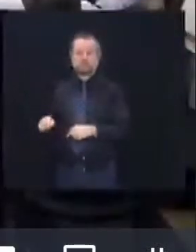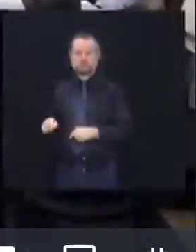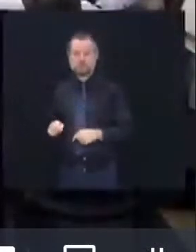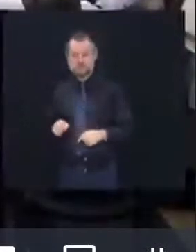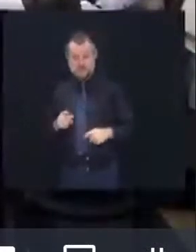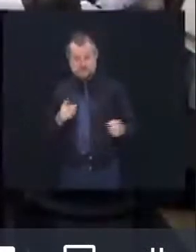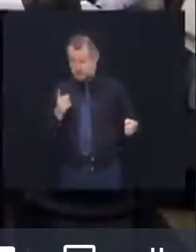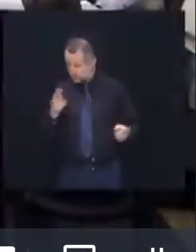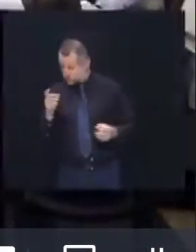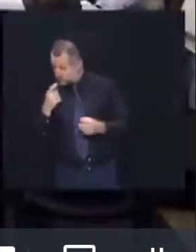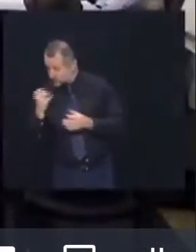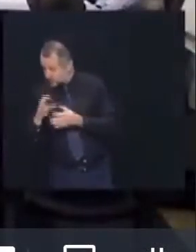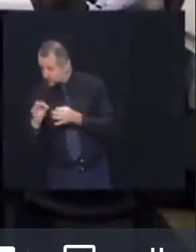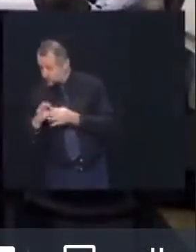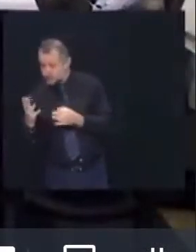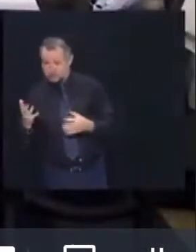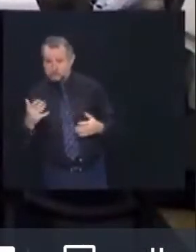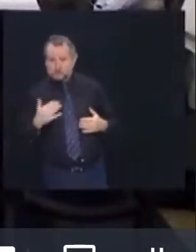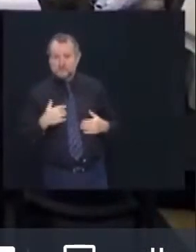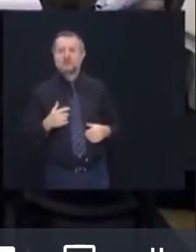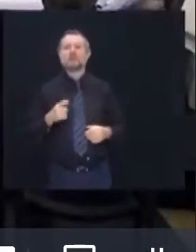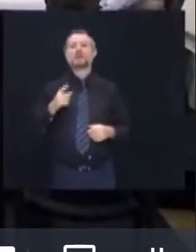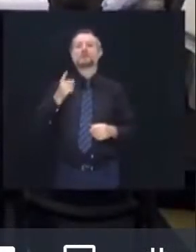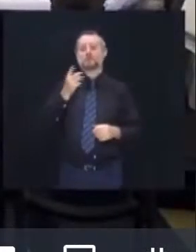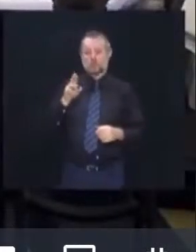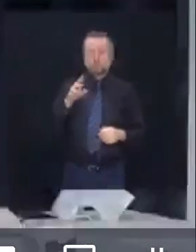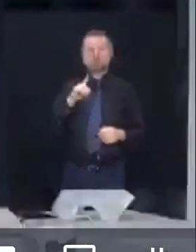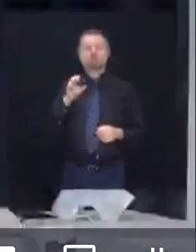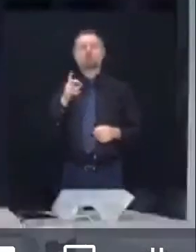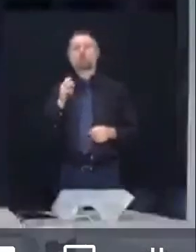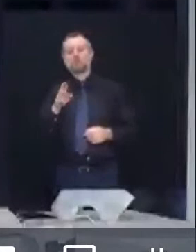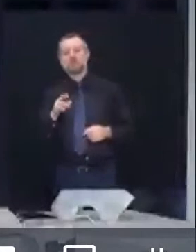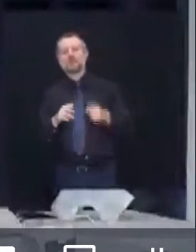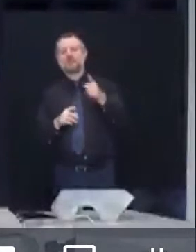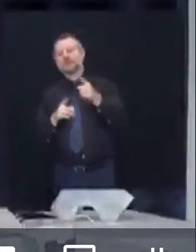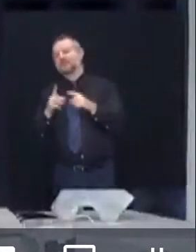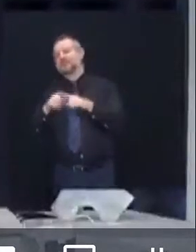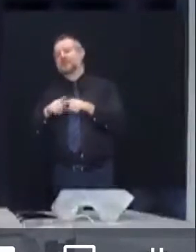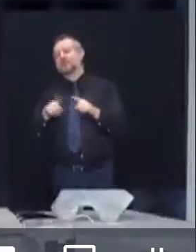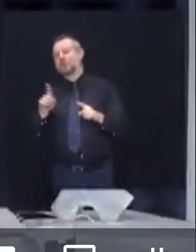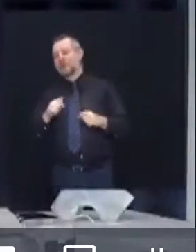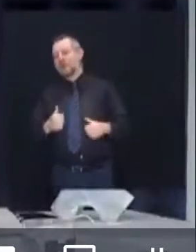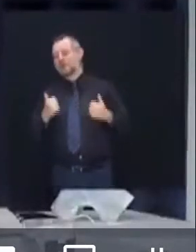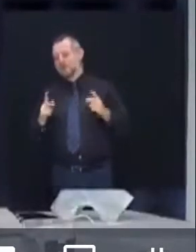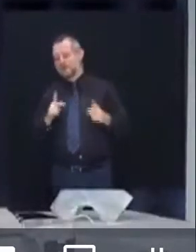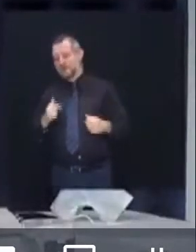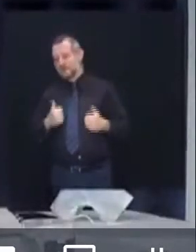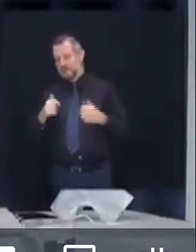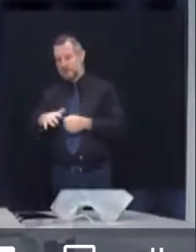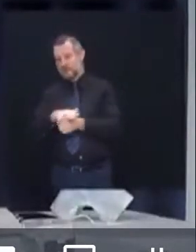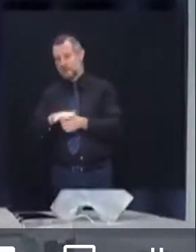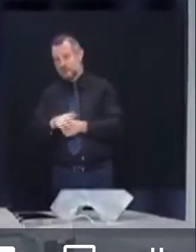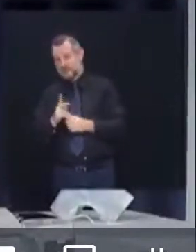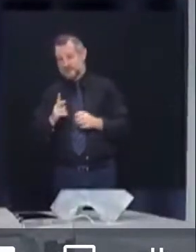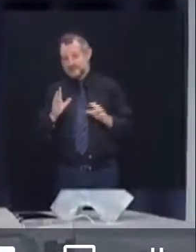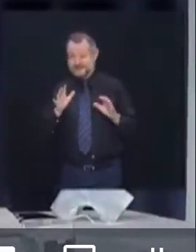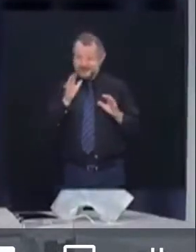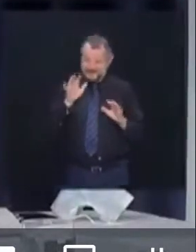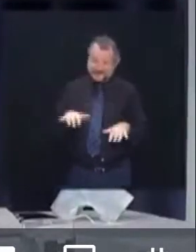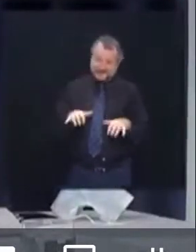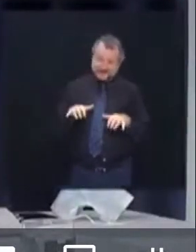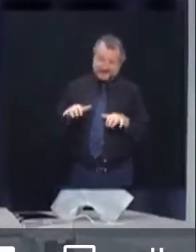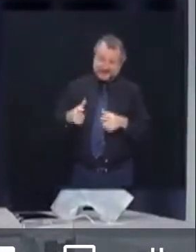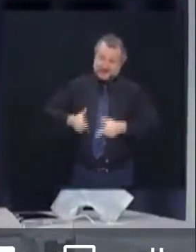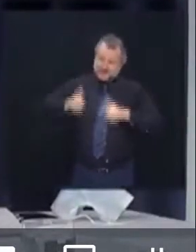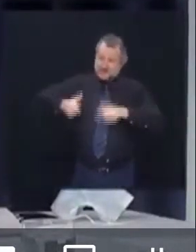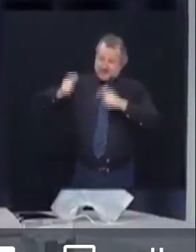Just say, it also depends on population density. If you have an area where you have some incredibly dense buildings versus a street